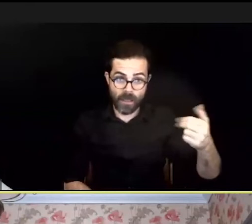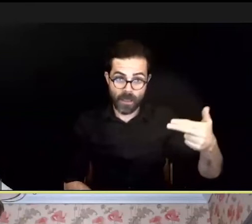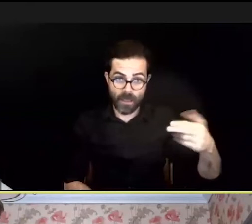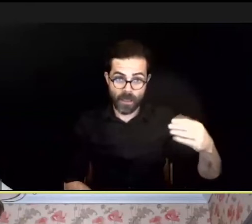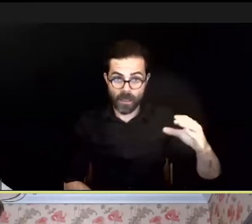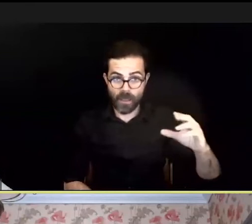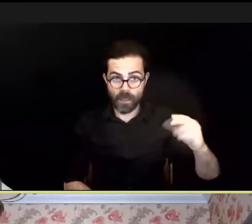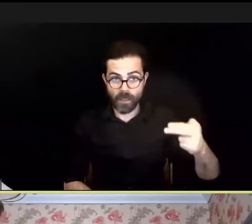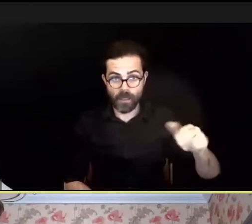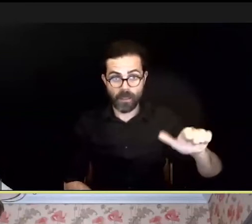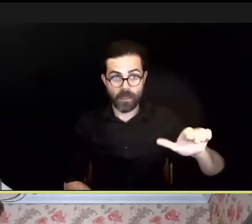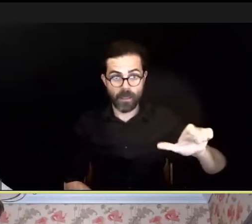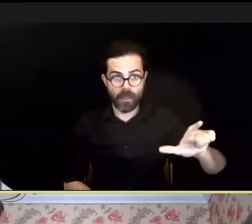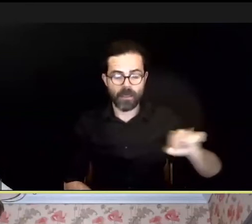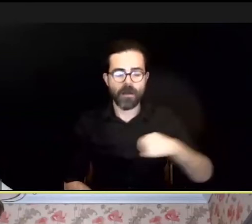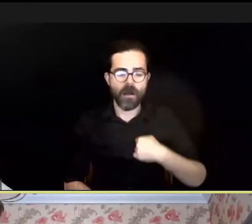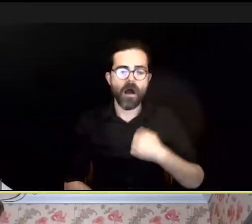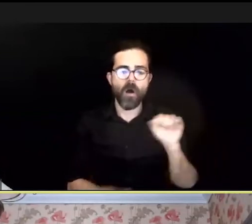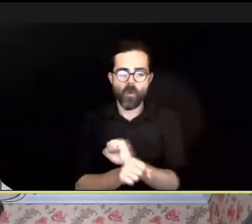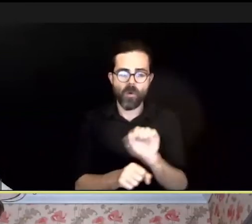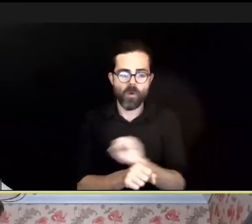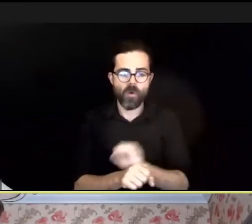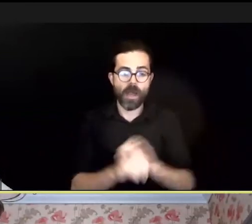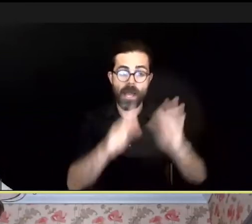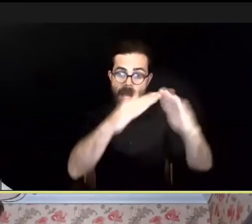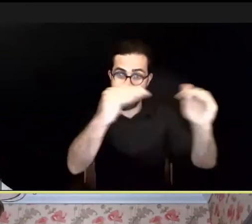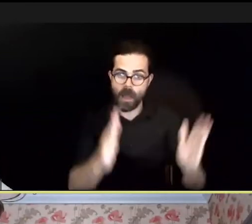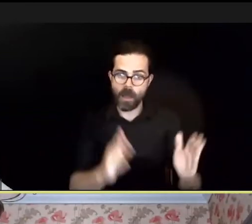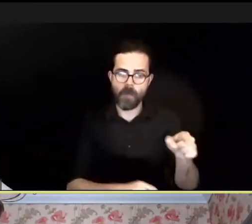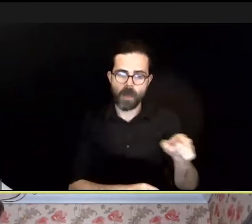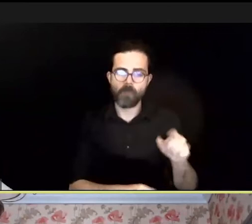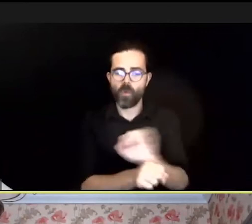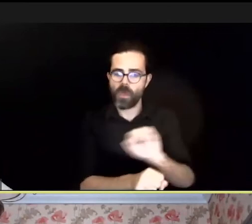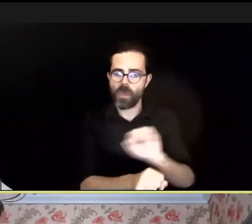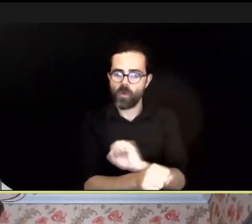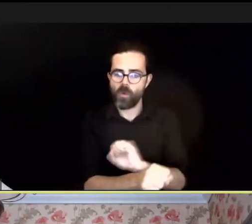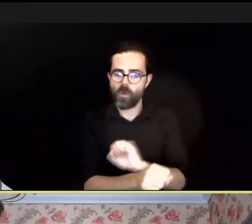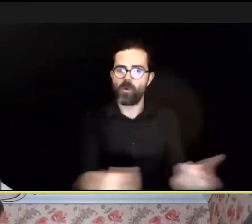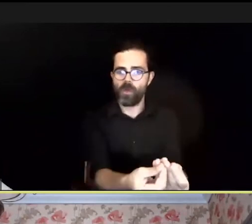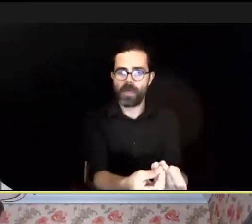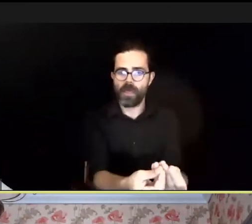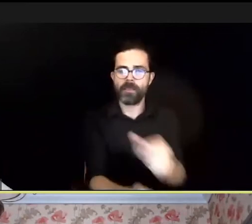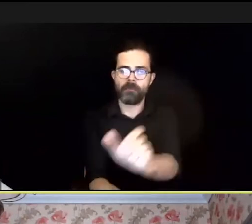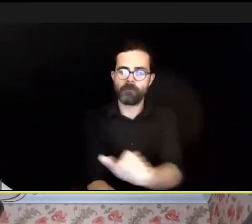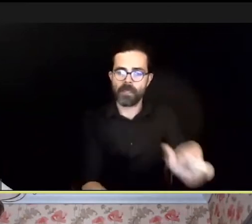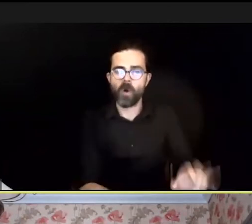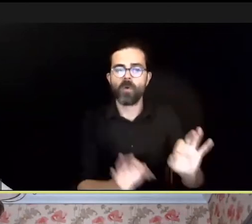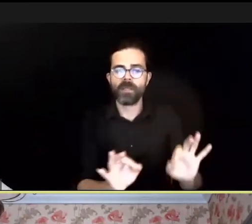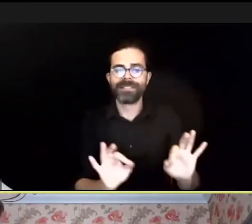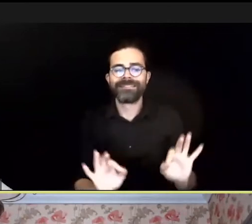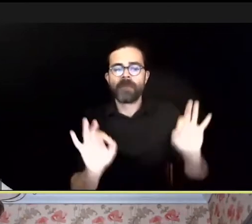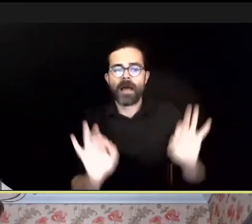of our organization, and we work with people with intellectual disabilities or special needs and family